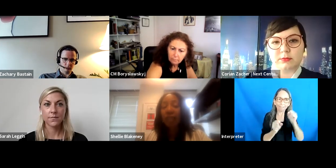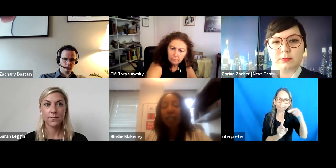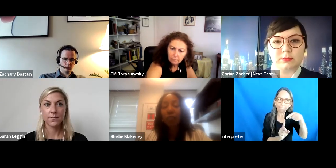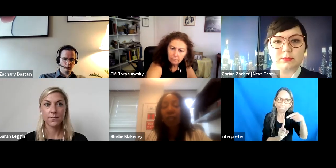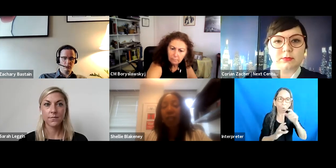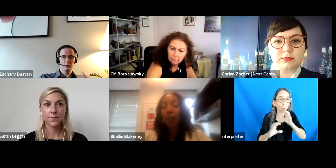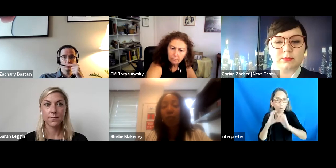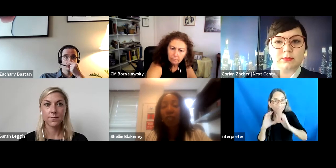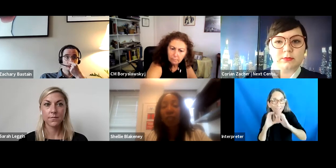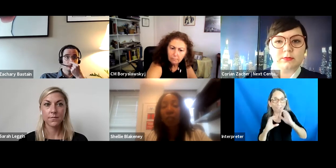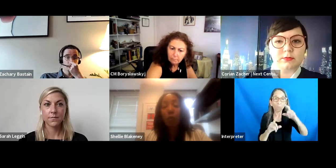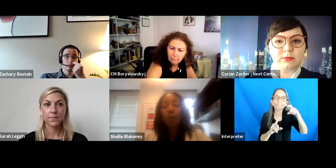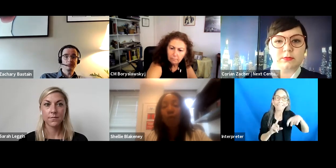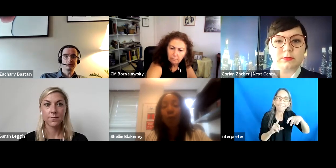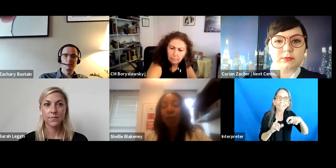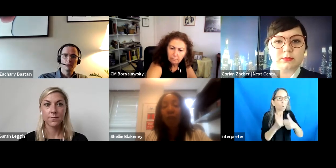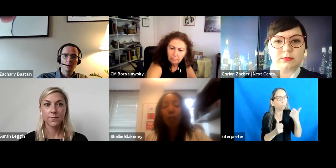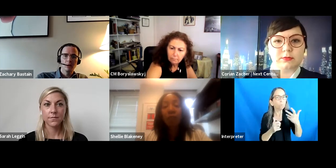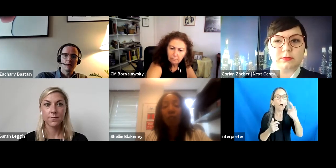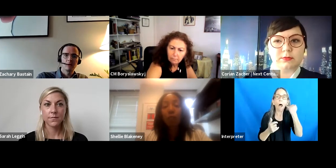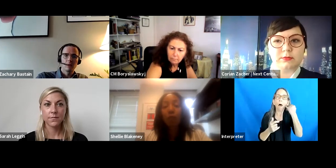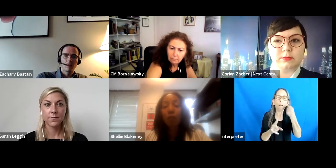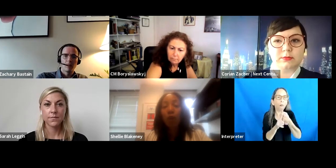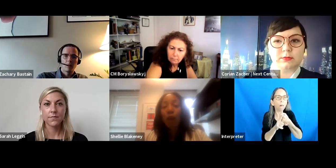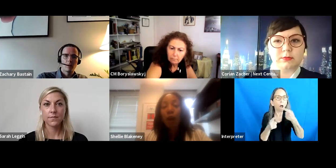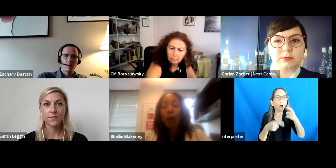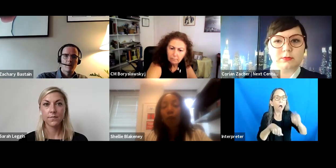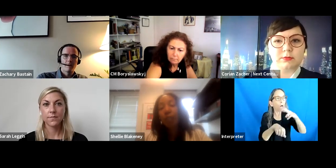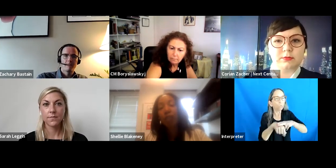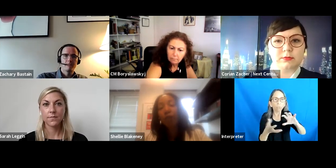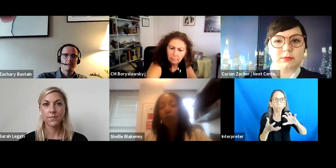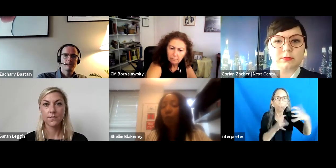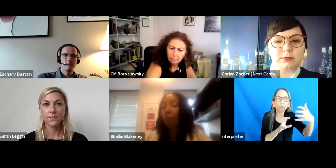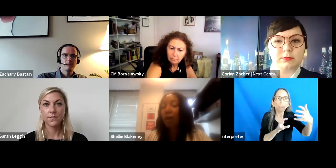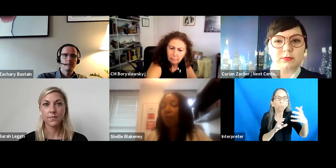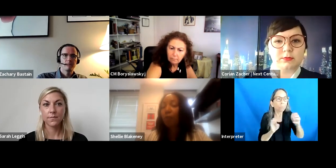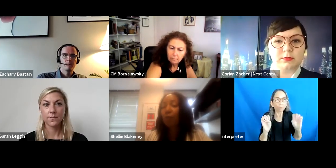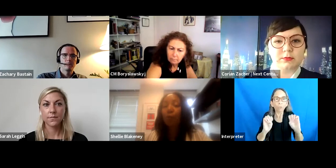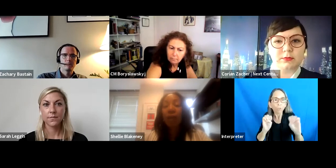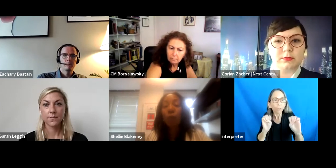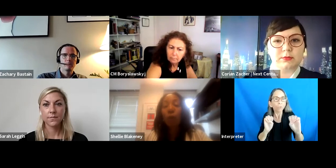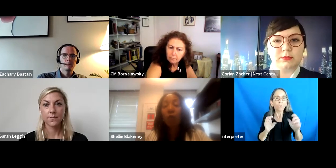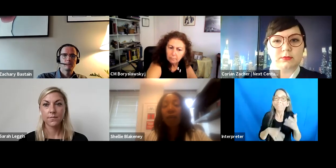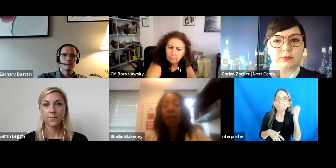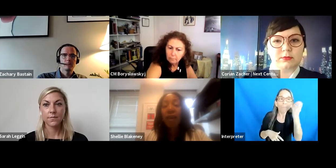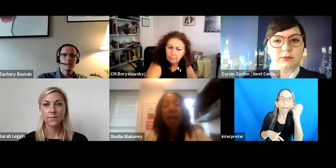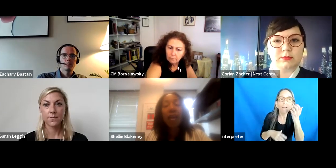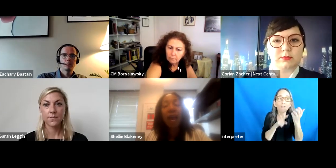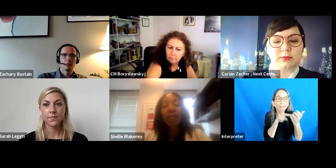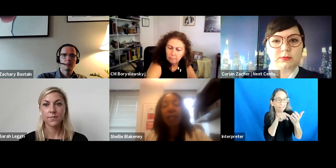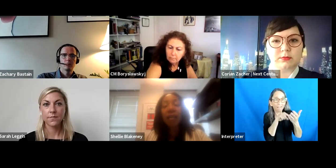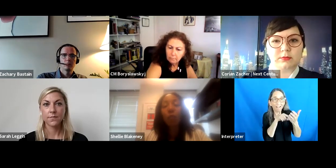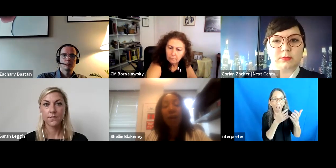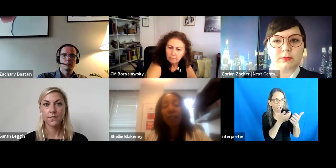natural disasters and emergencies, mobile phones have helped consumers reach first responders through 911